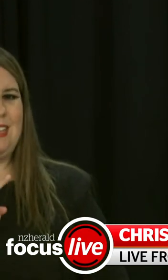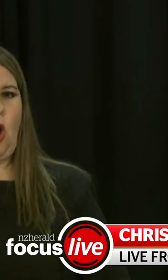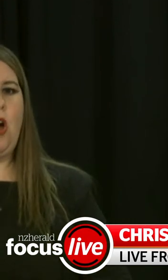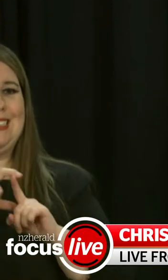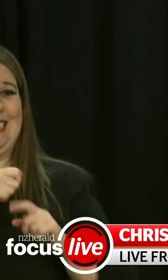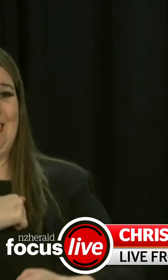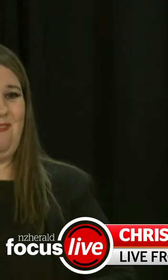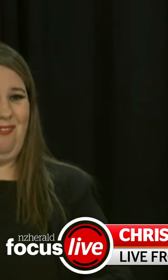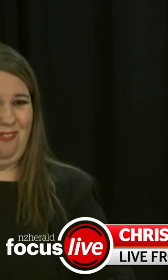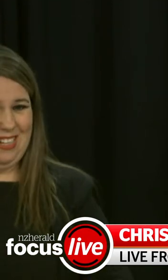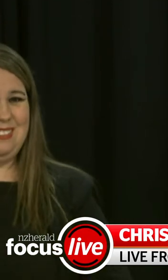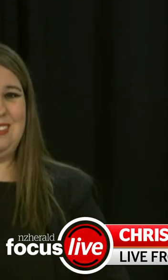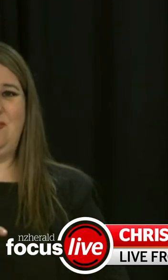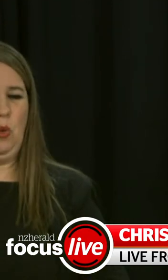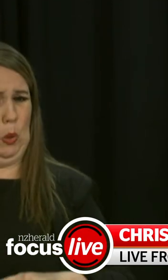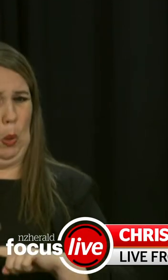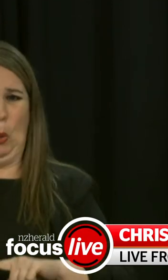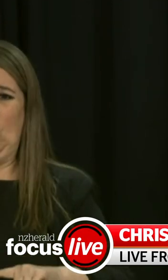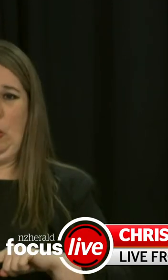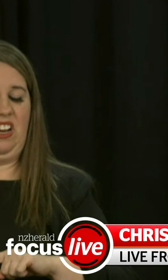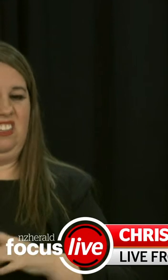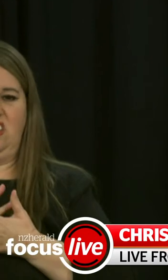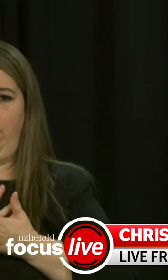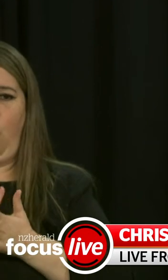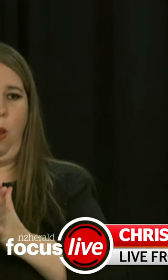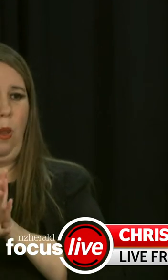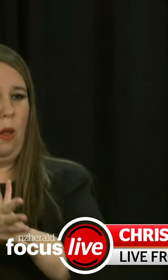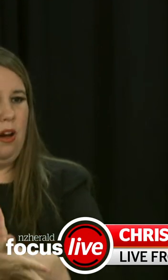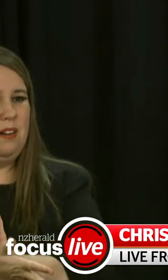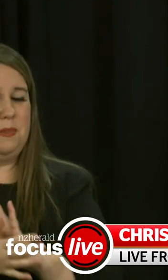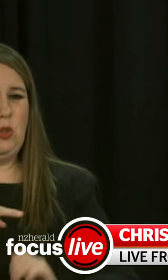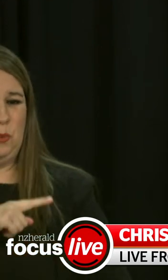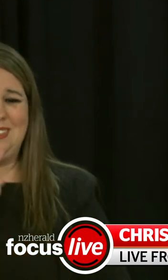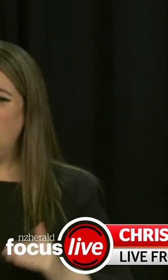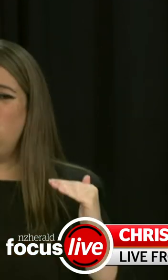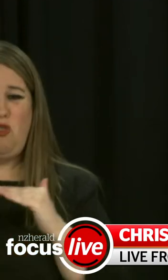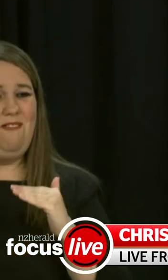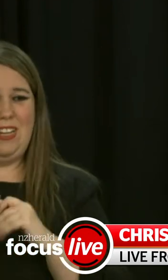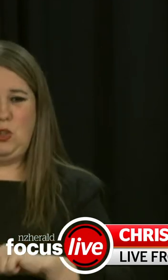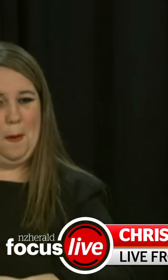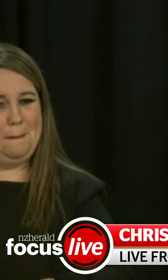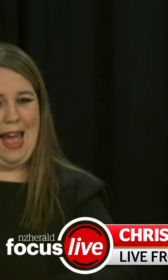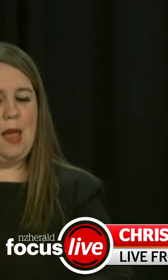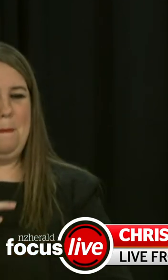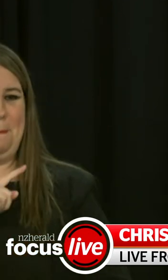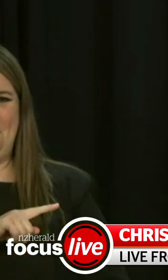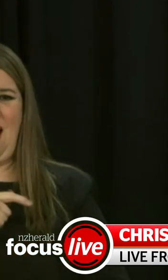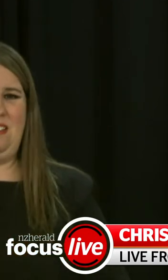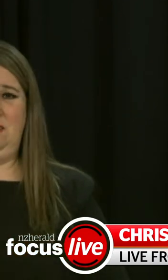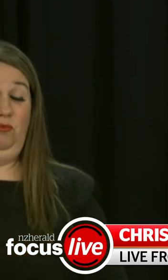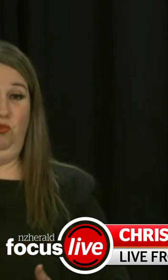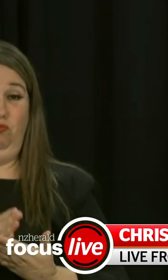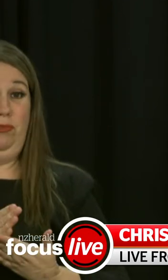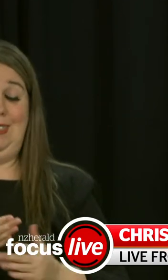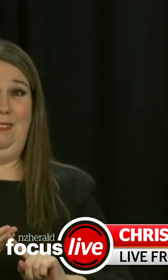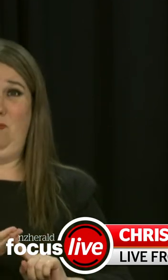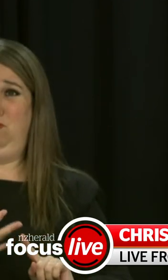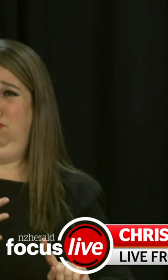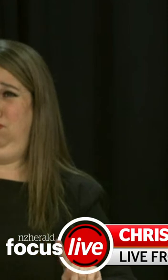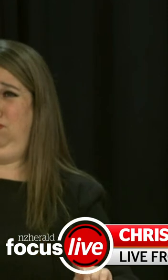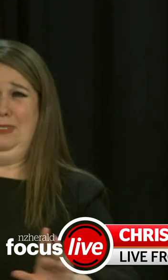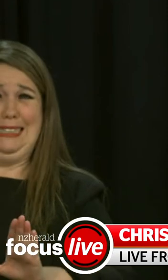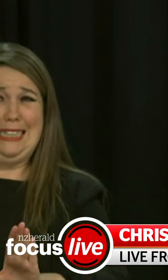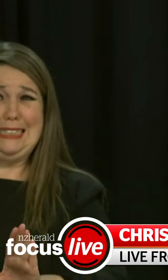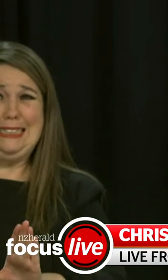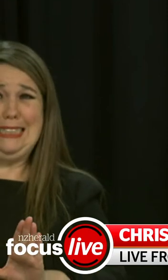become and that it is unfair how little they were paid. Yet attrition has been an issue for a number of years now. So why has it